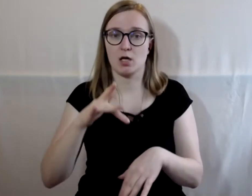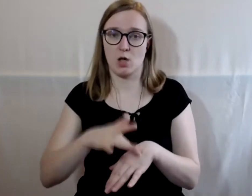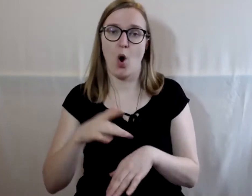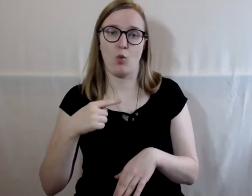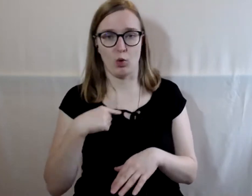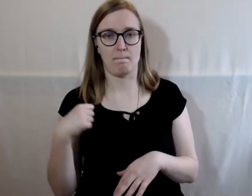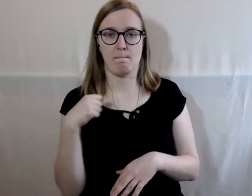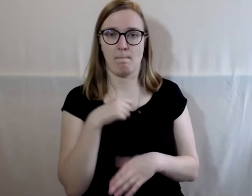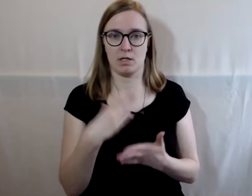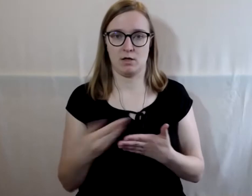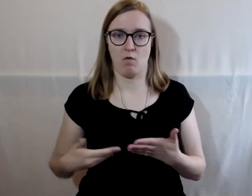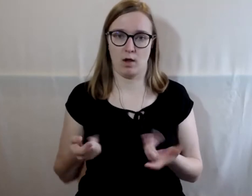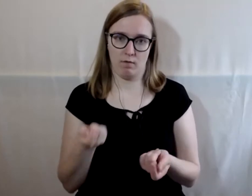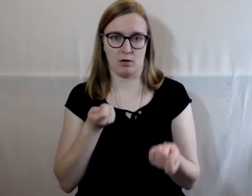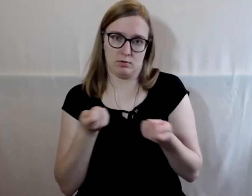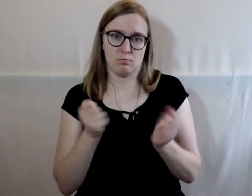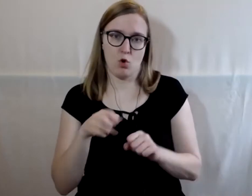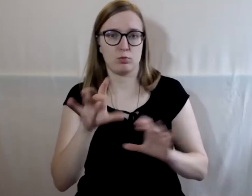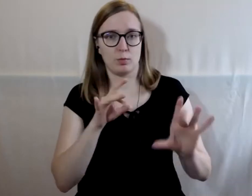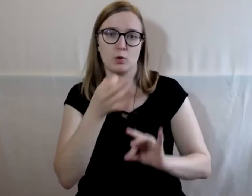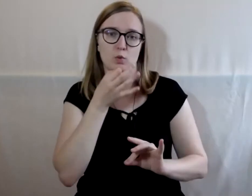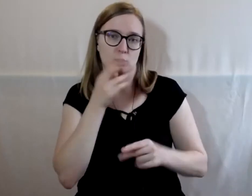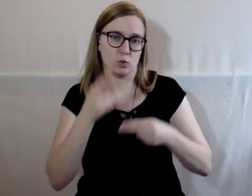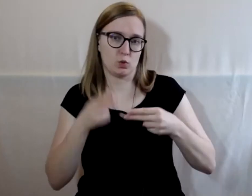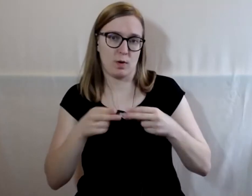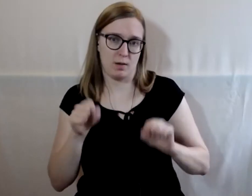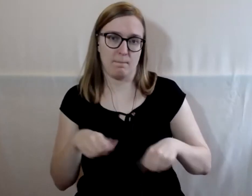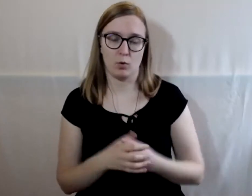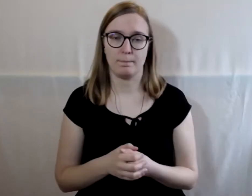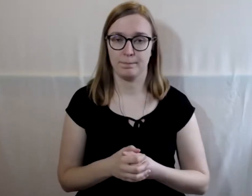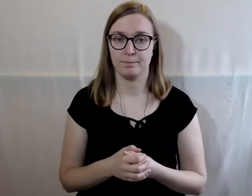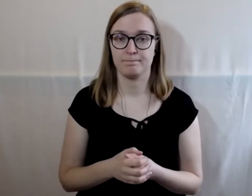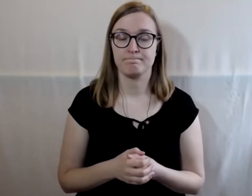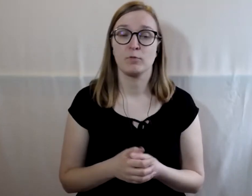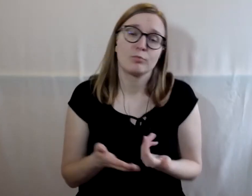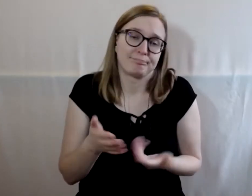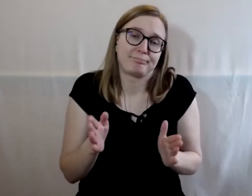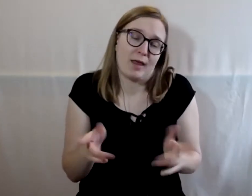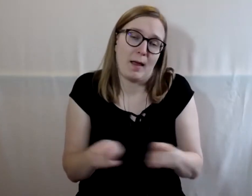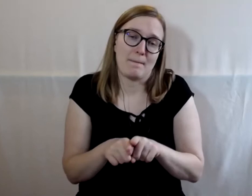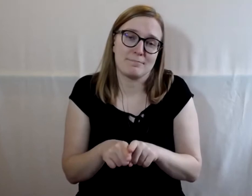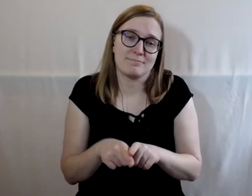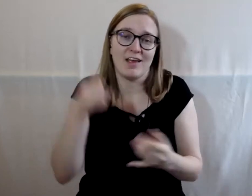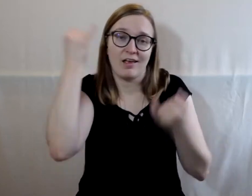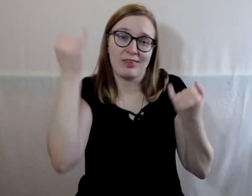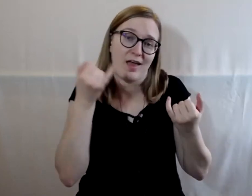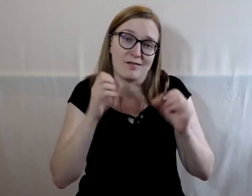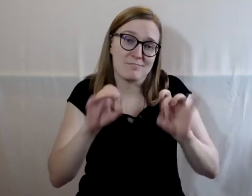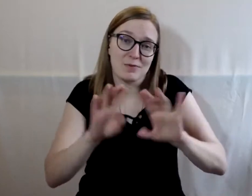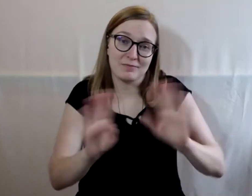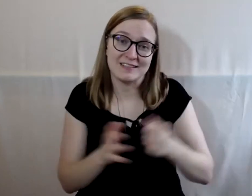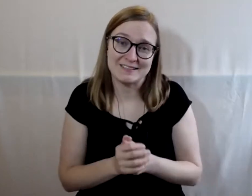but it's choice, it's options. Yeah. Okay, any other questions before we go to